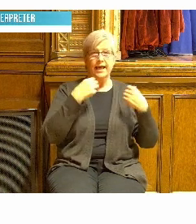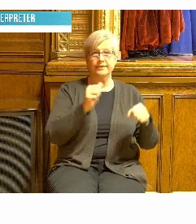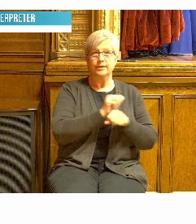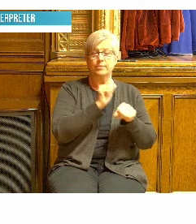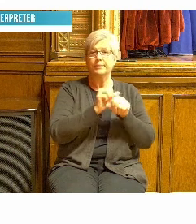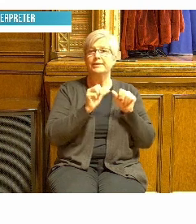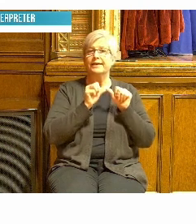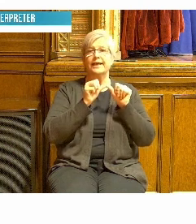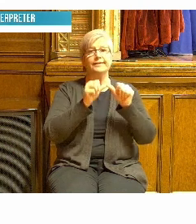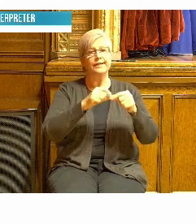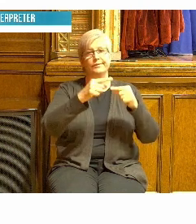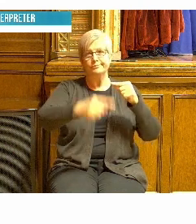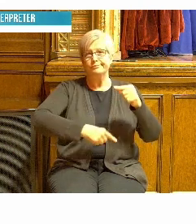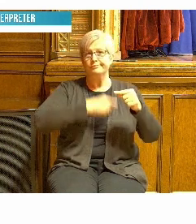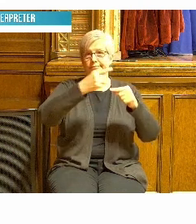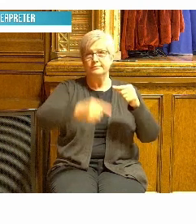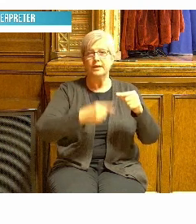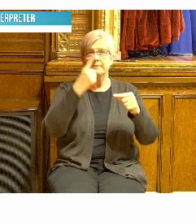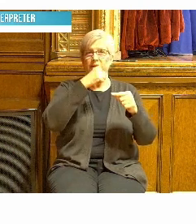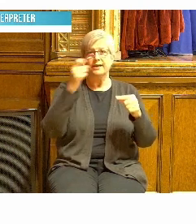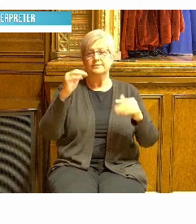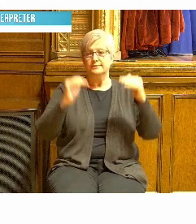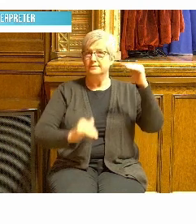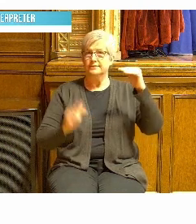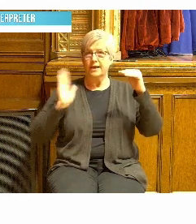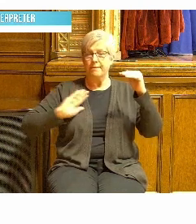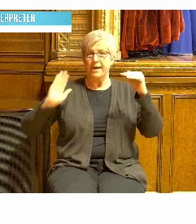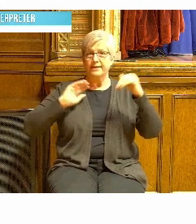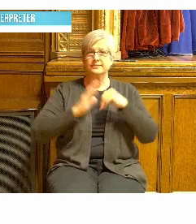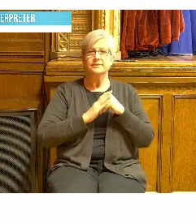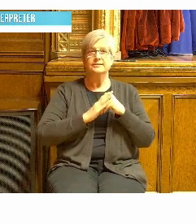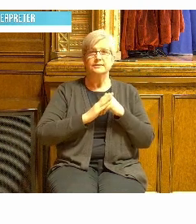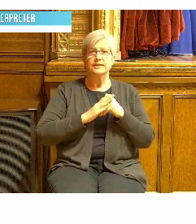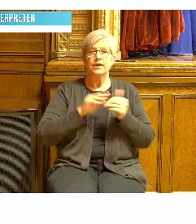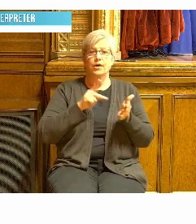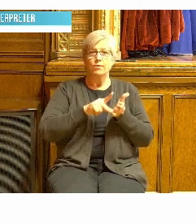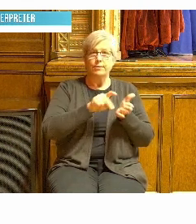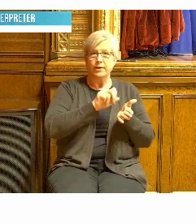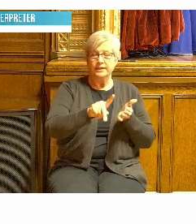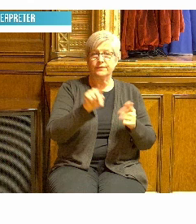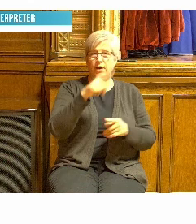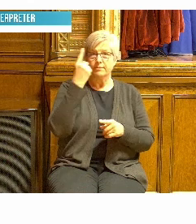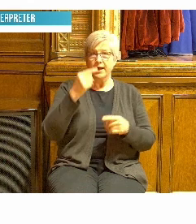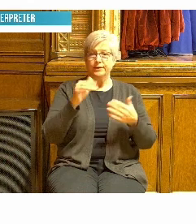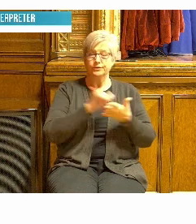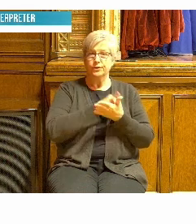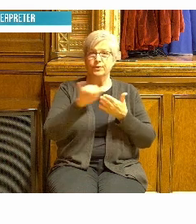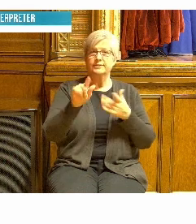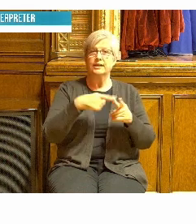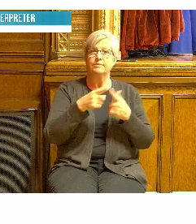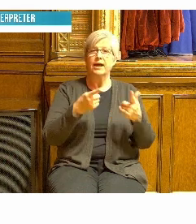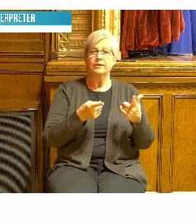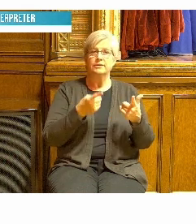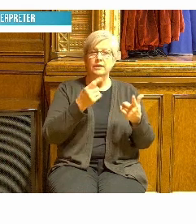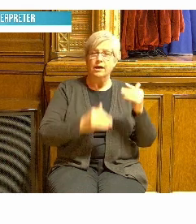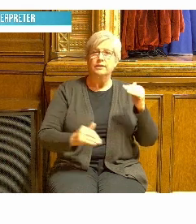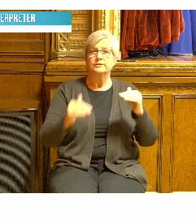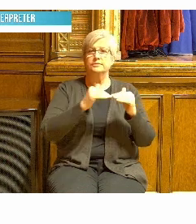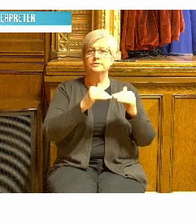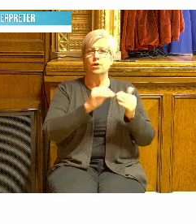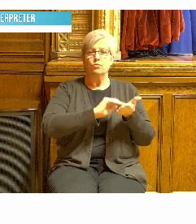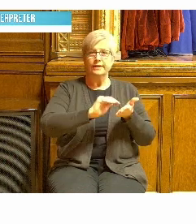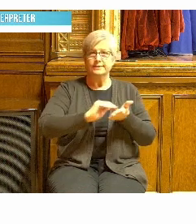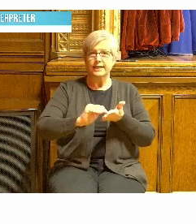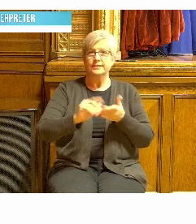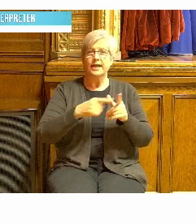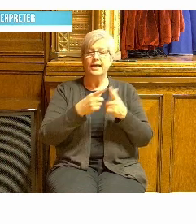continue to perpetuate because of the inequities of the past. Reparations for Black New Yorkers is about atonement,